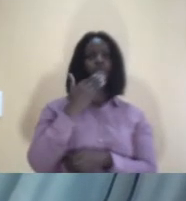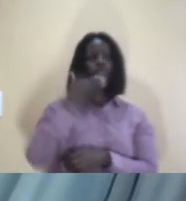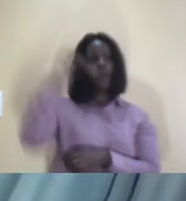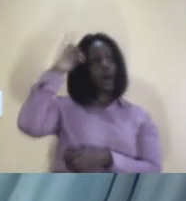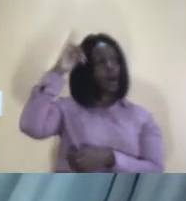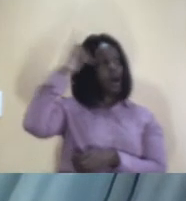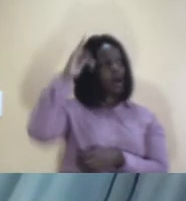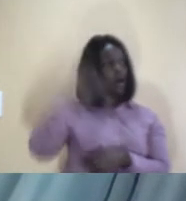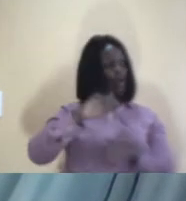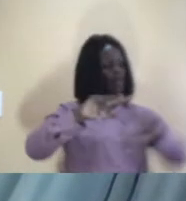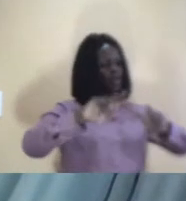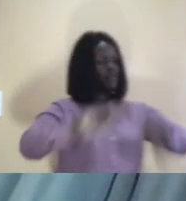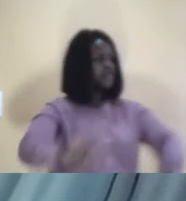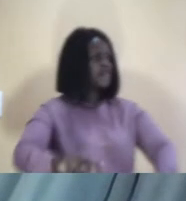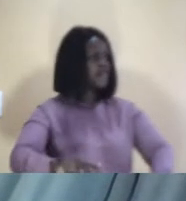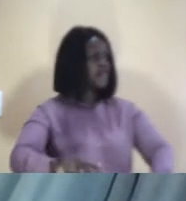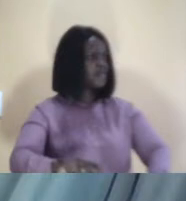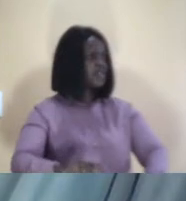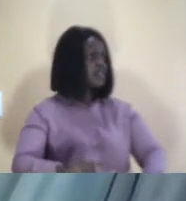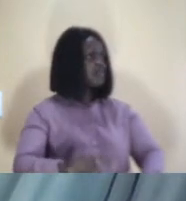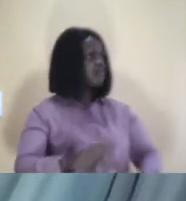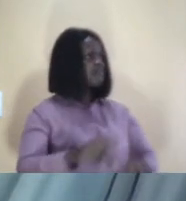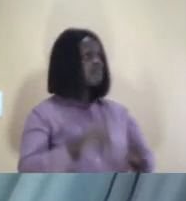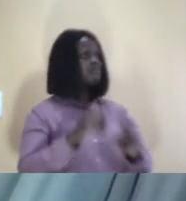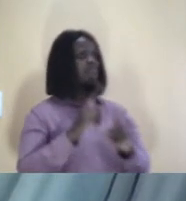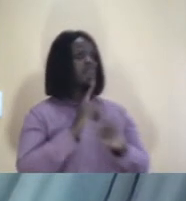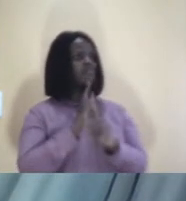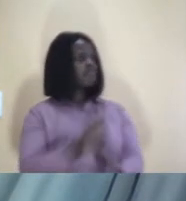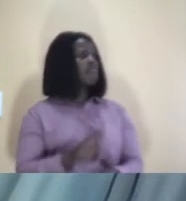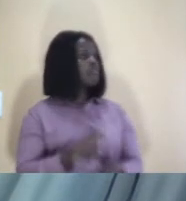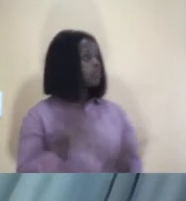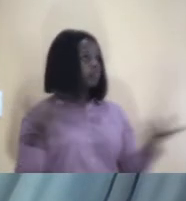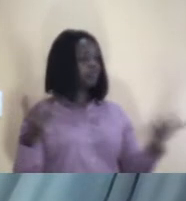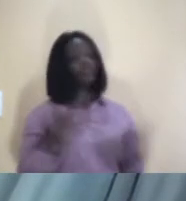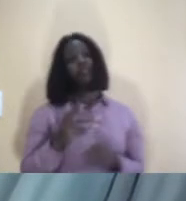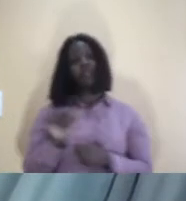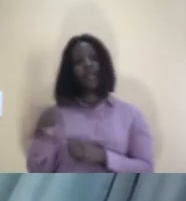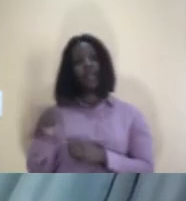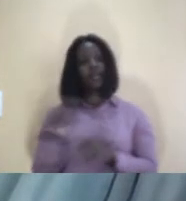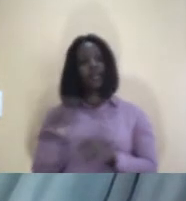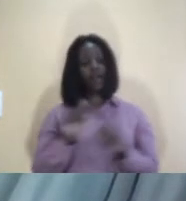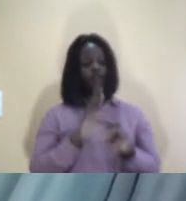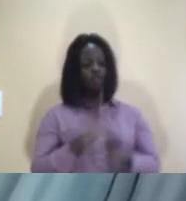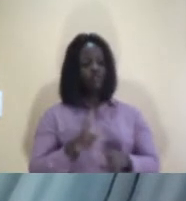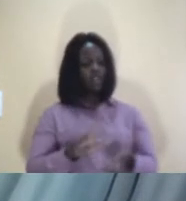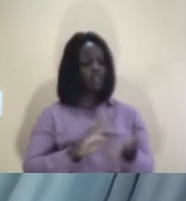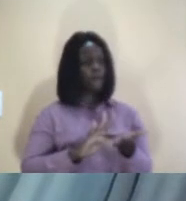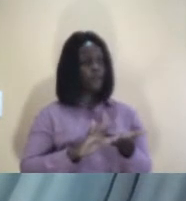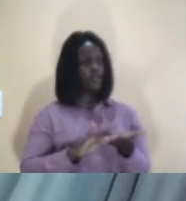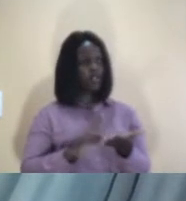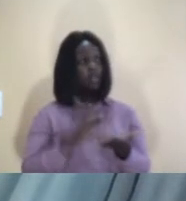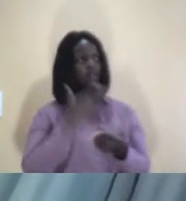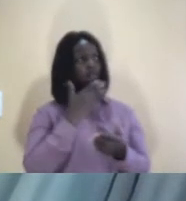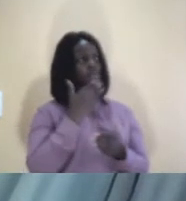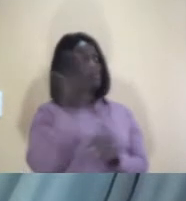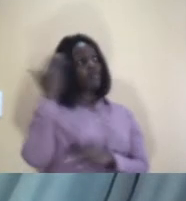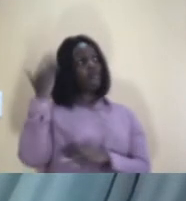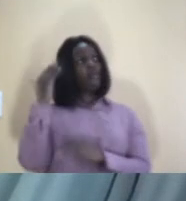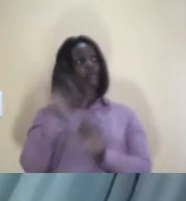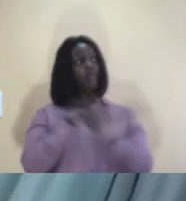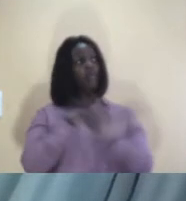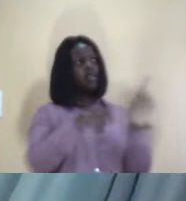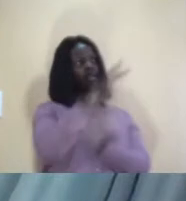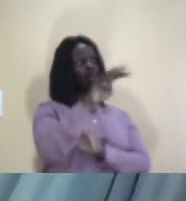investigation has not been released to the public. Another forensic report commissioned by the former Agriculture MSC Misha